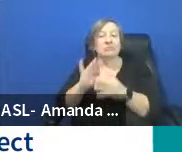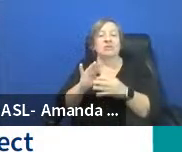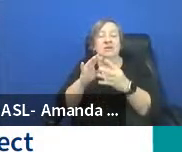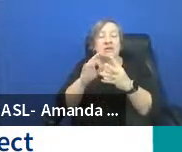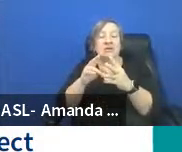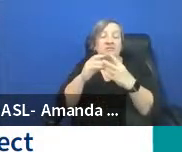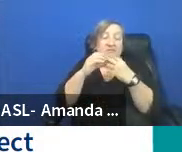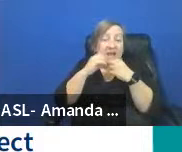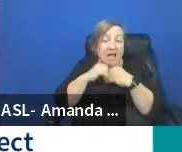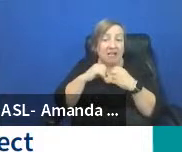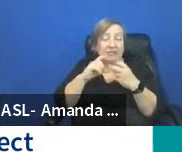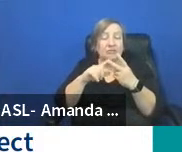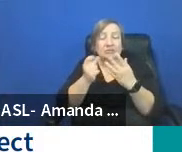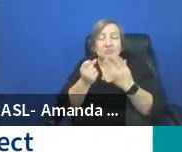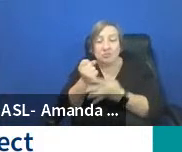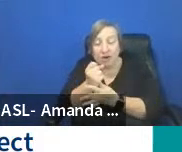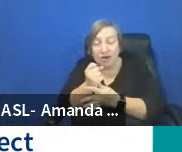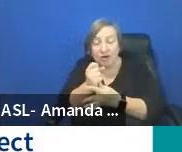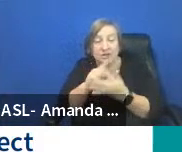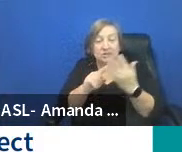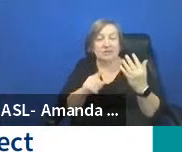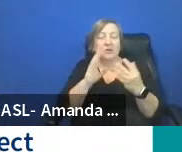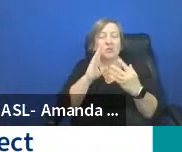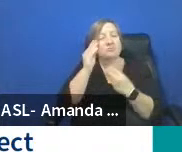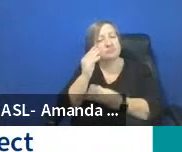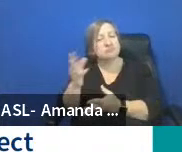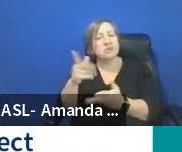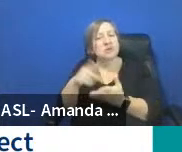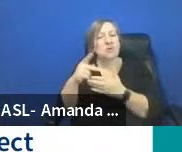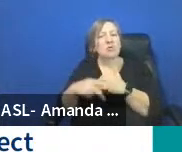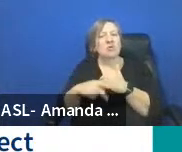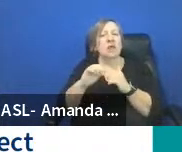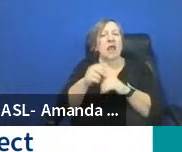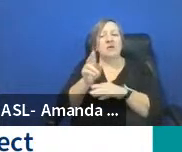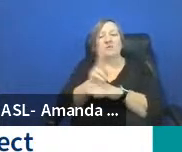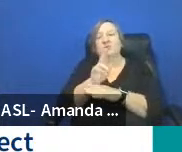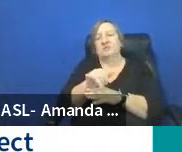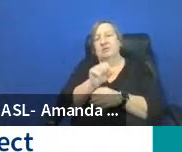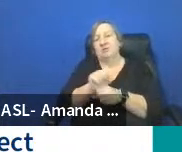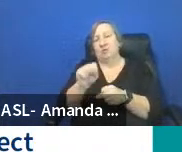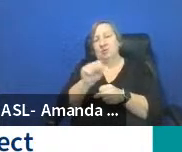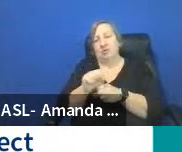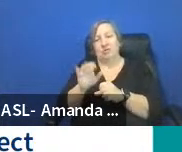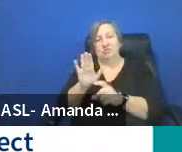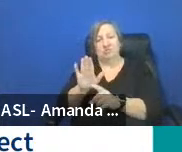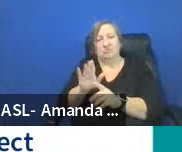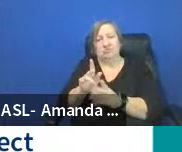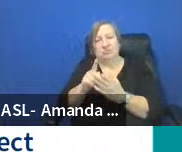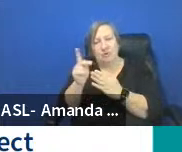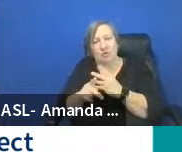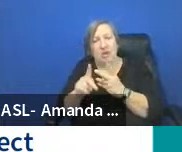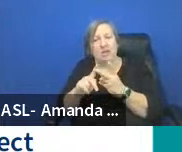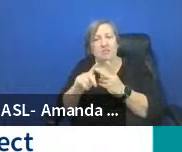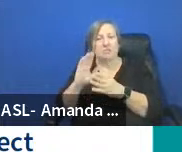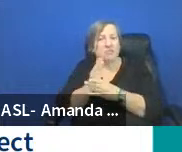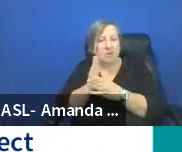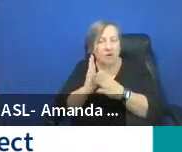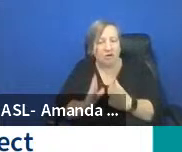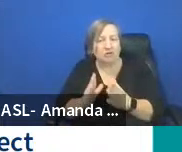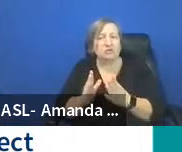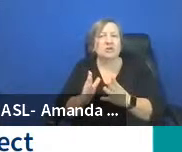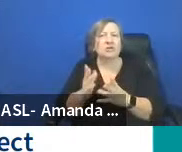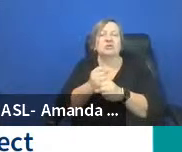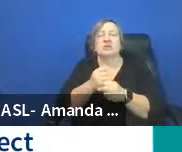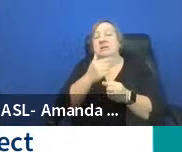priorities. They will be advising the program on how to leverage this work of the program and partnerships to achieve the greatest